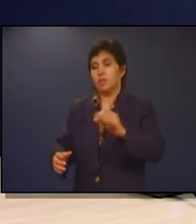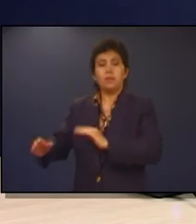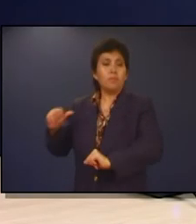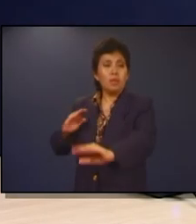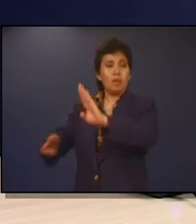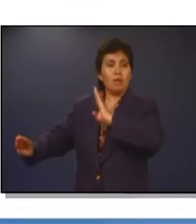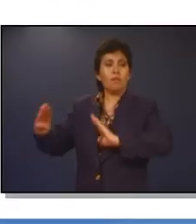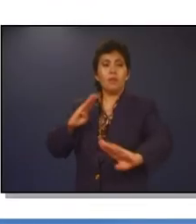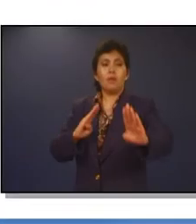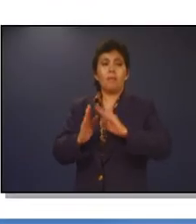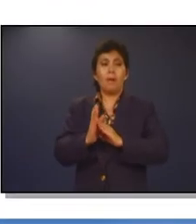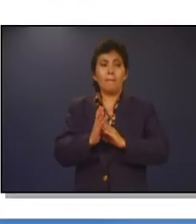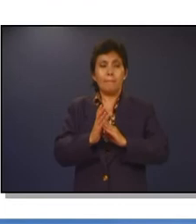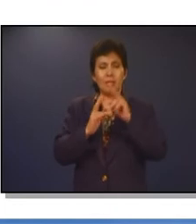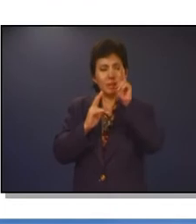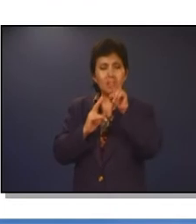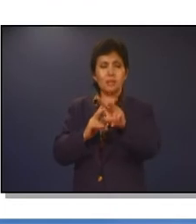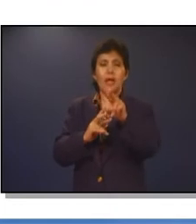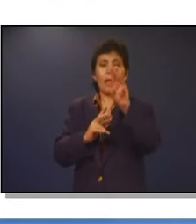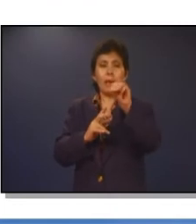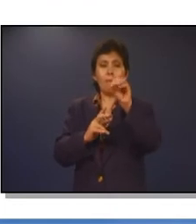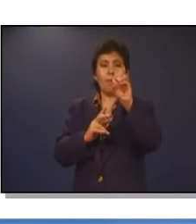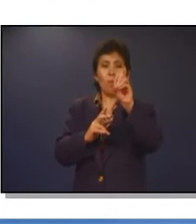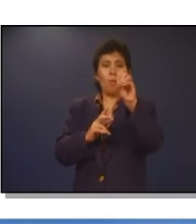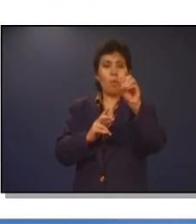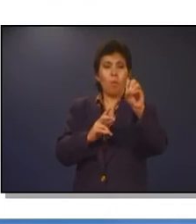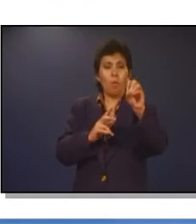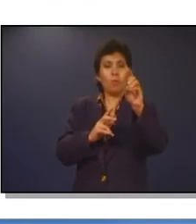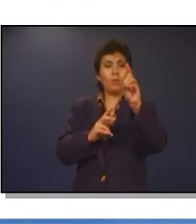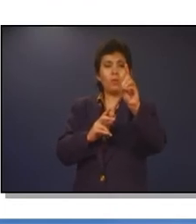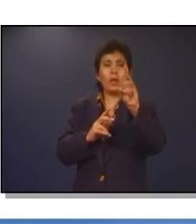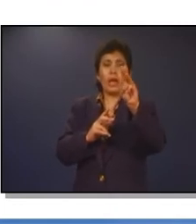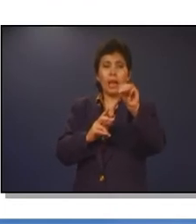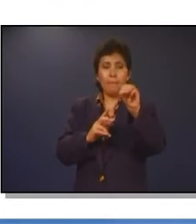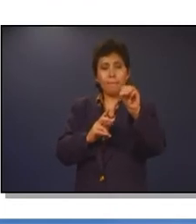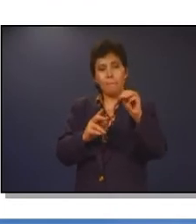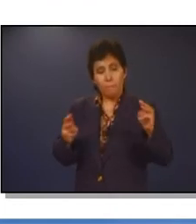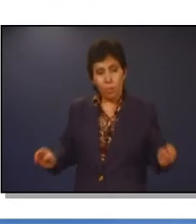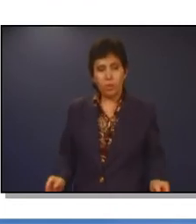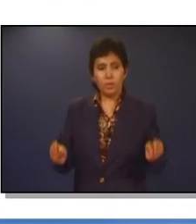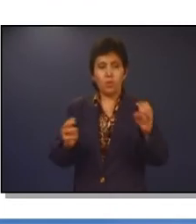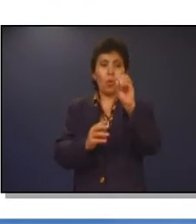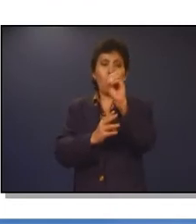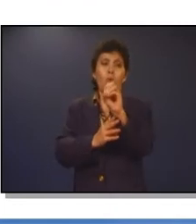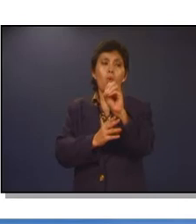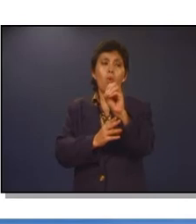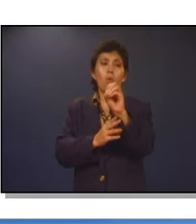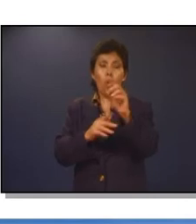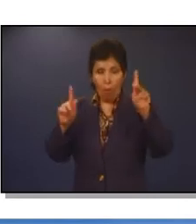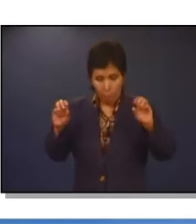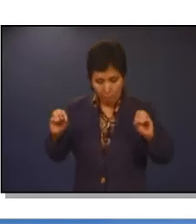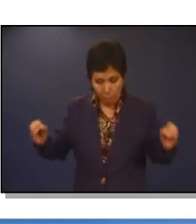The MODE model, it looks at MODE. Now, M meaning motivation, O meaning